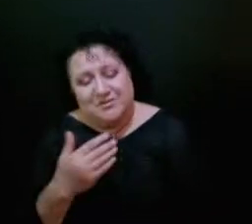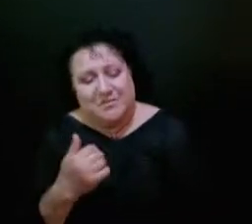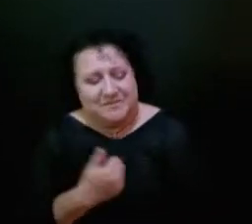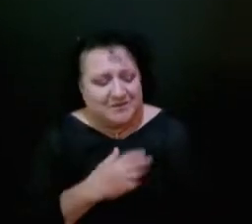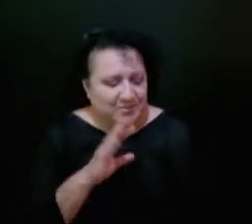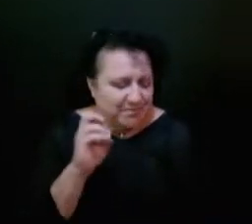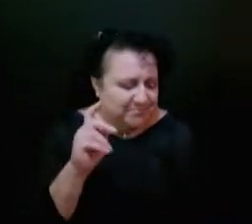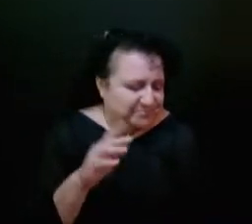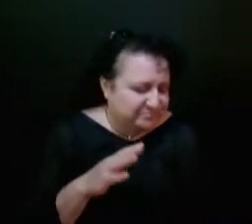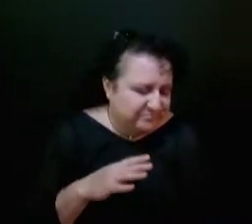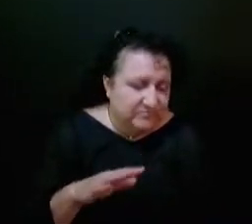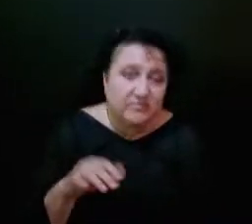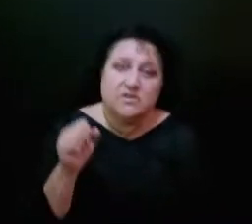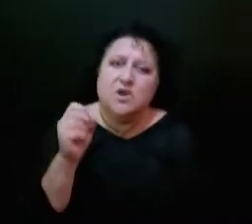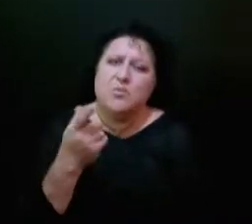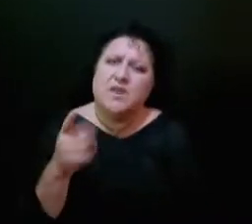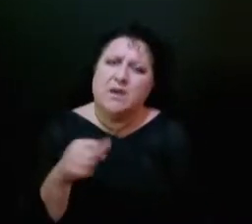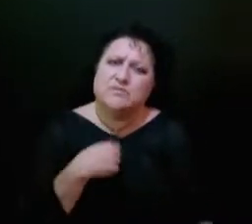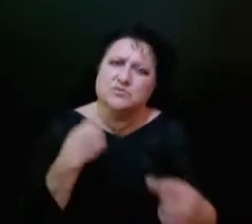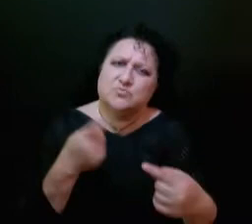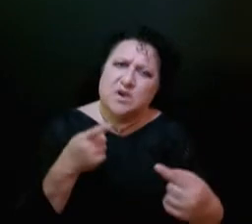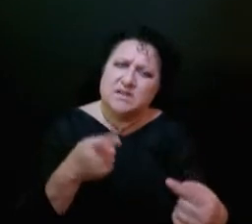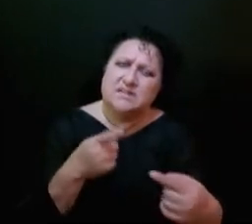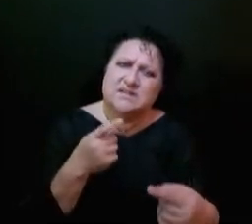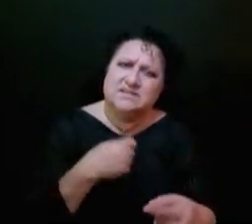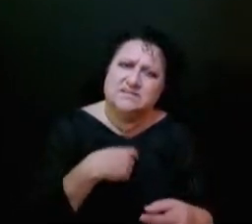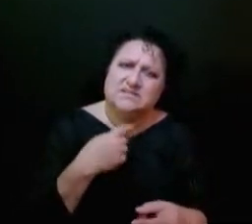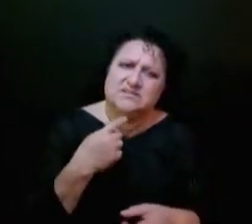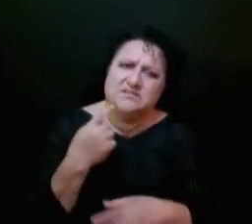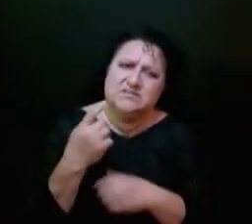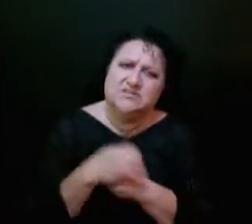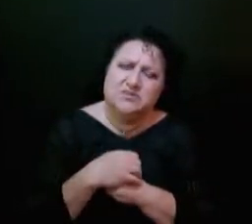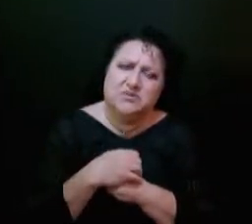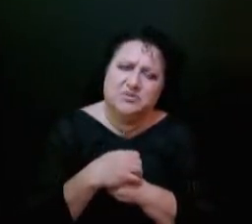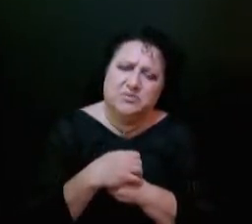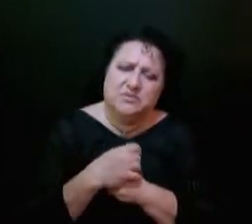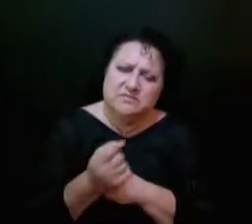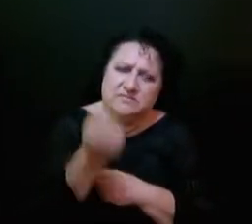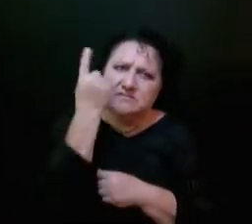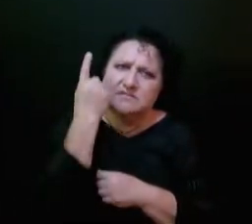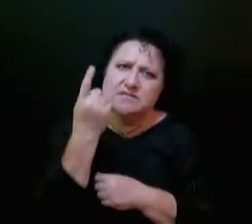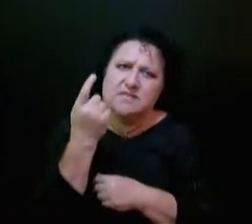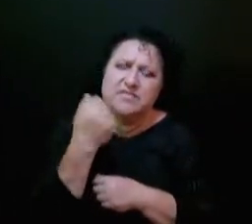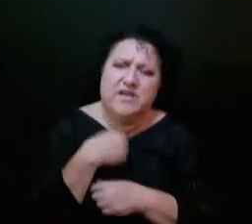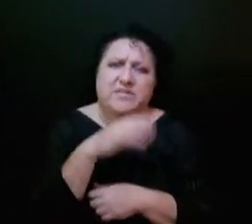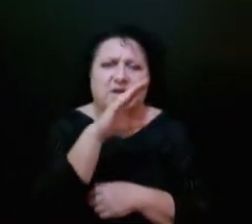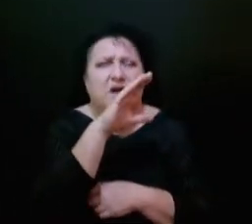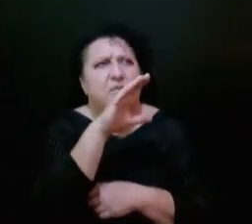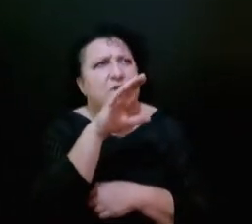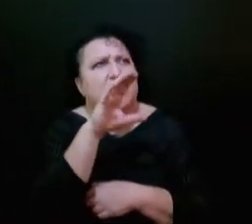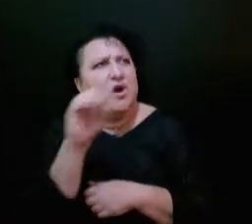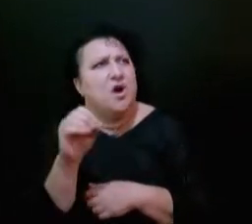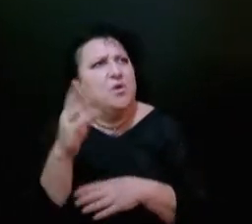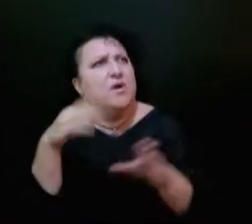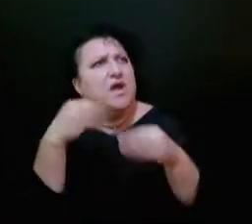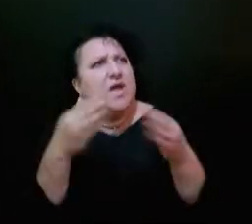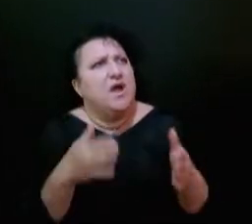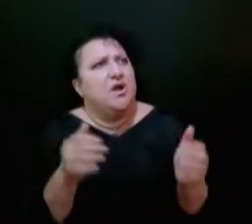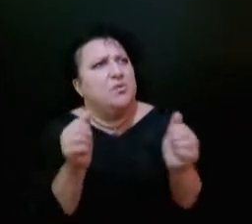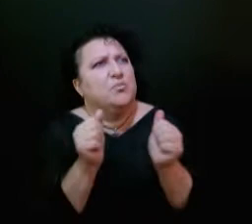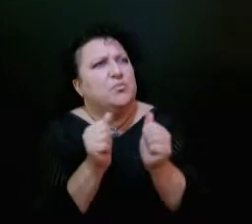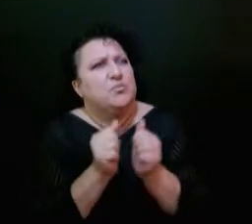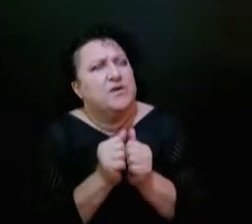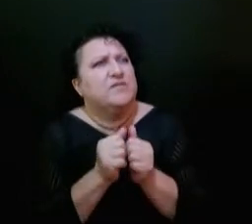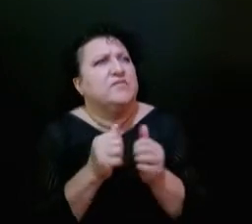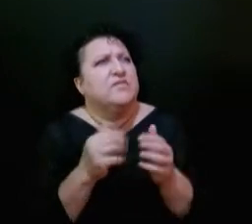so when I'm struggling to realize that I am a co-heir with a victorious king, I pull out some of those songs. You